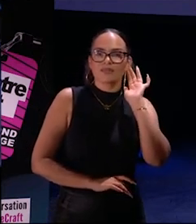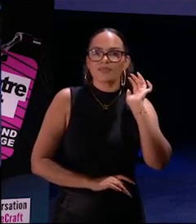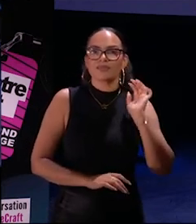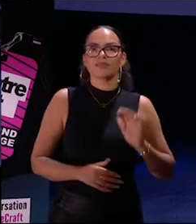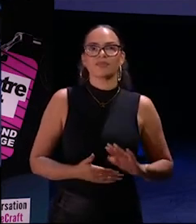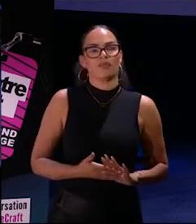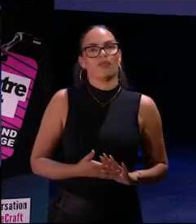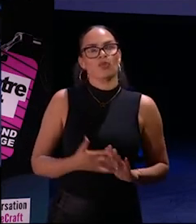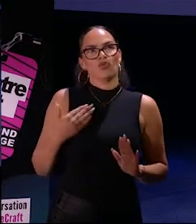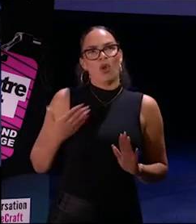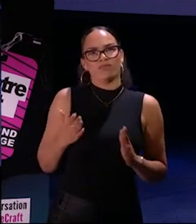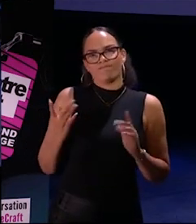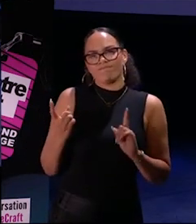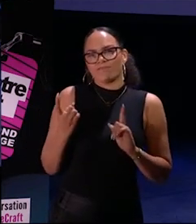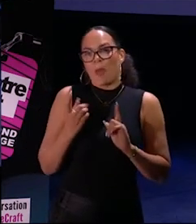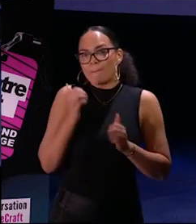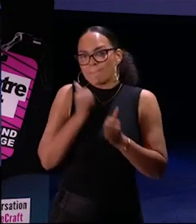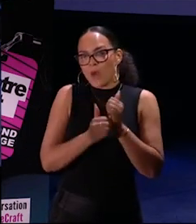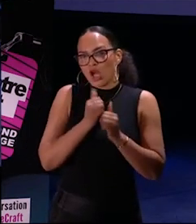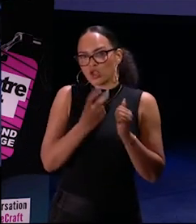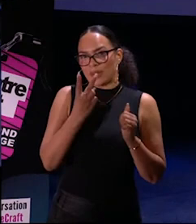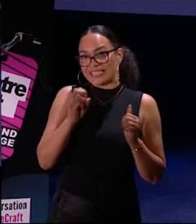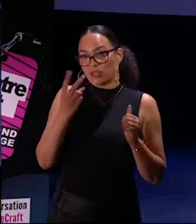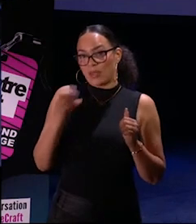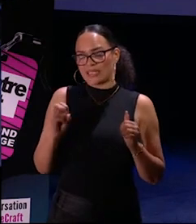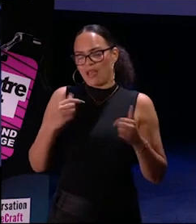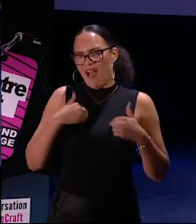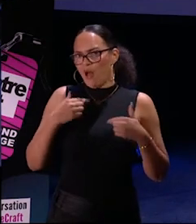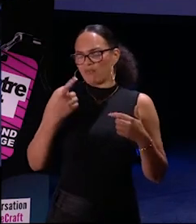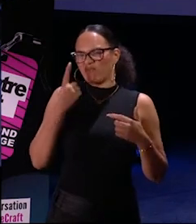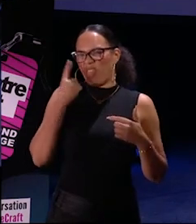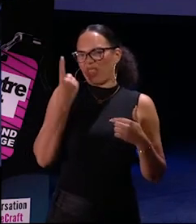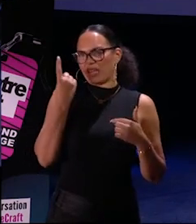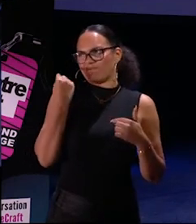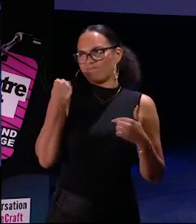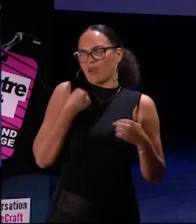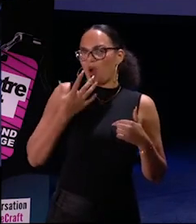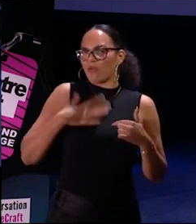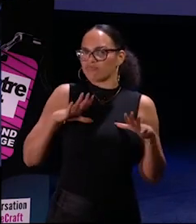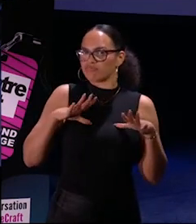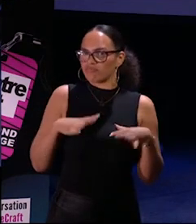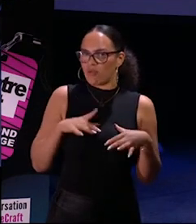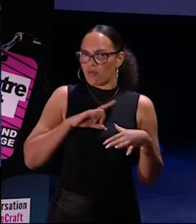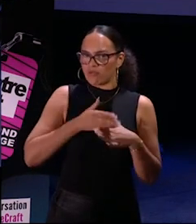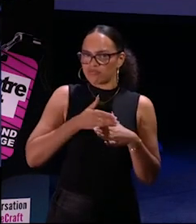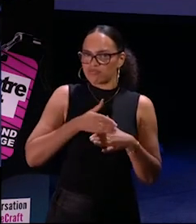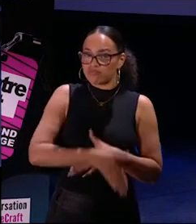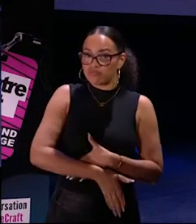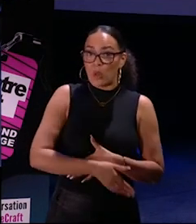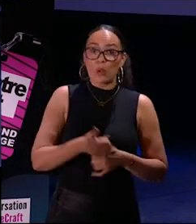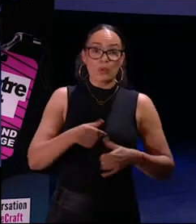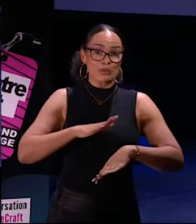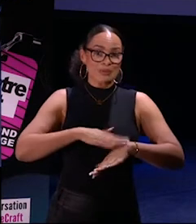March of 2020, I was thinking about taking a break because I'd been working quite intensely. So it was good